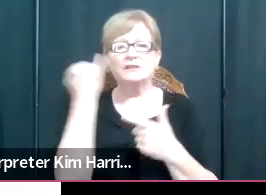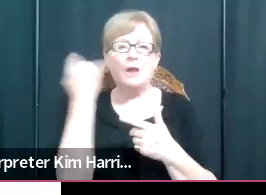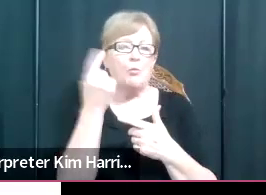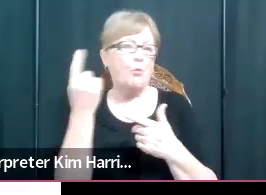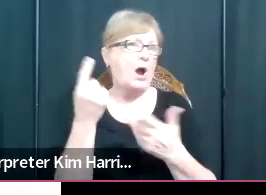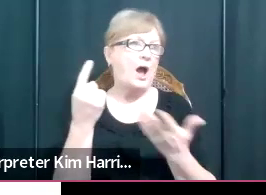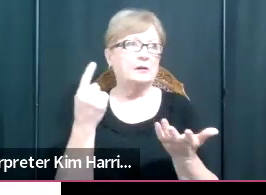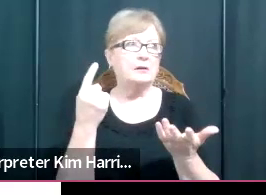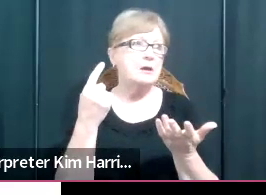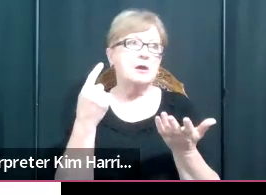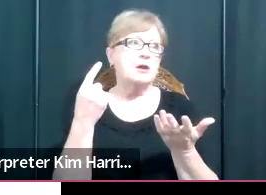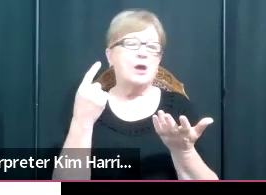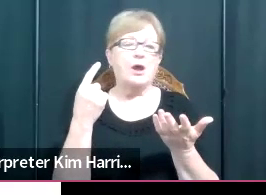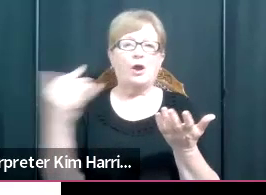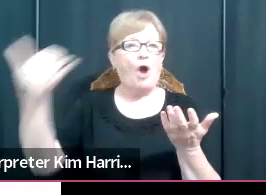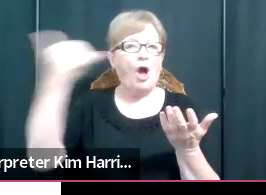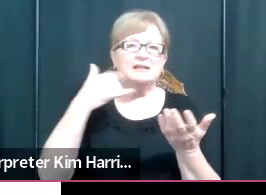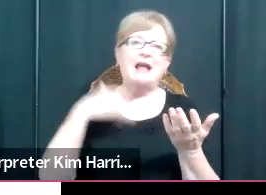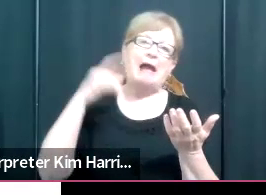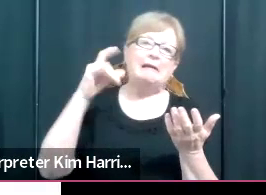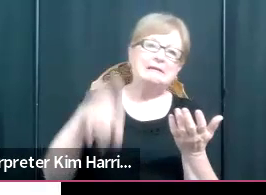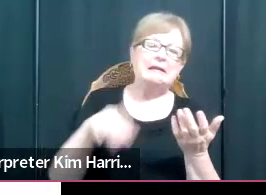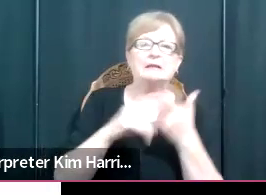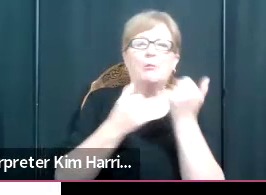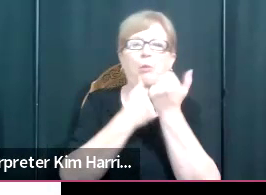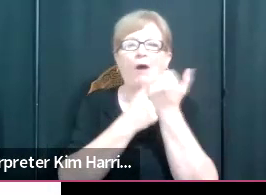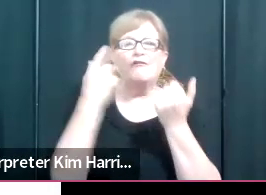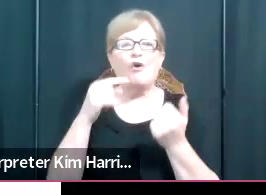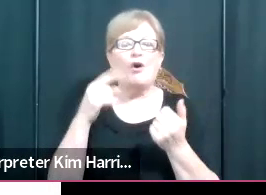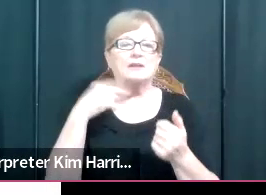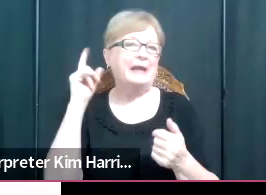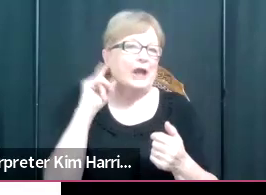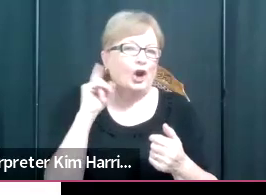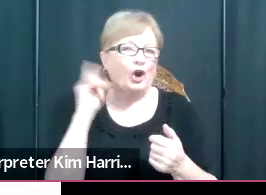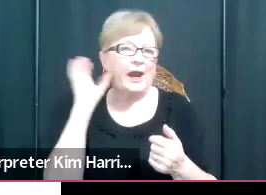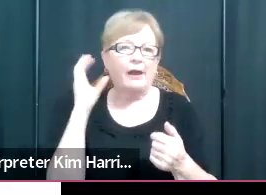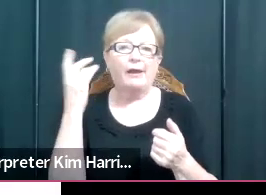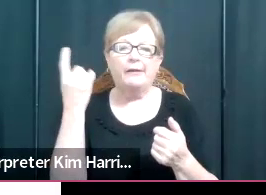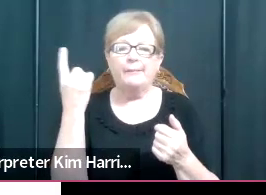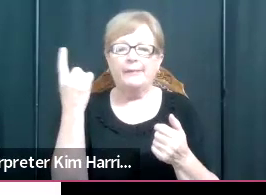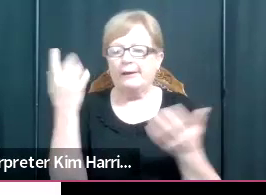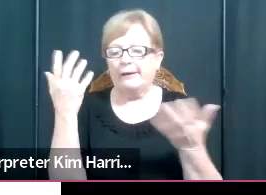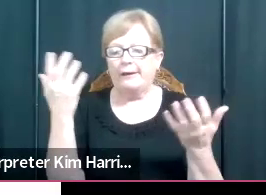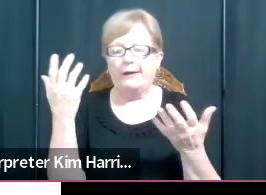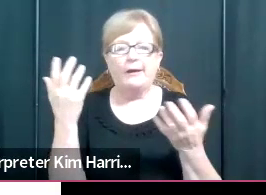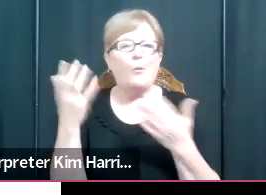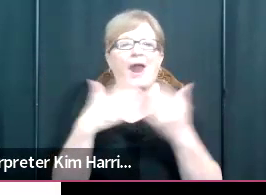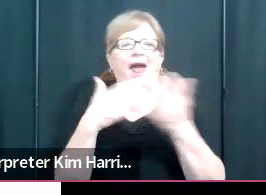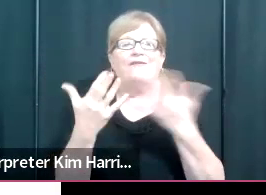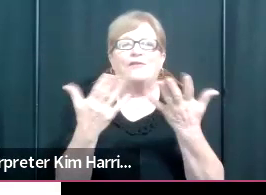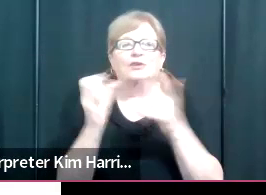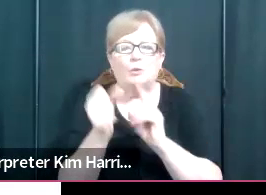and say, I need supports with things for hearing, or I know somebody that needs supports with things for whatever the case may